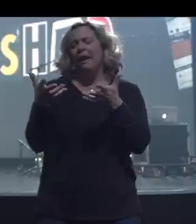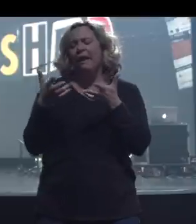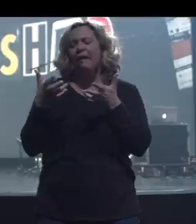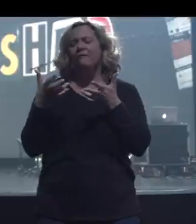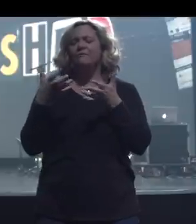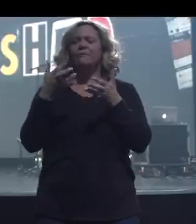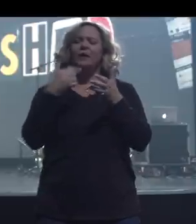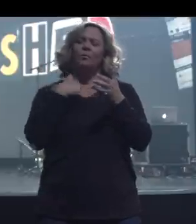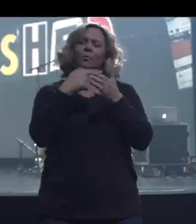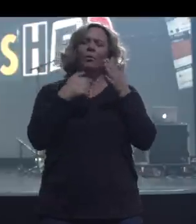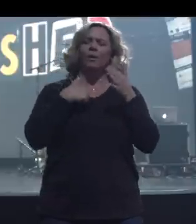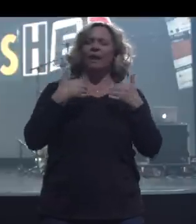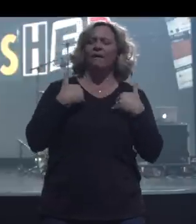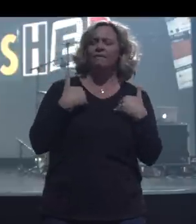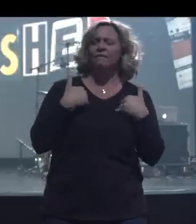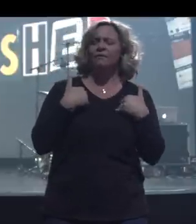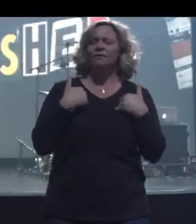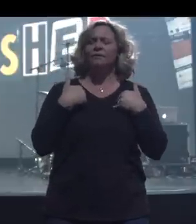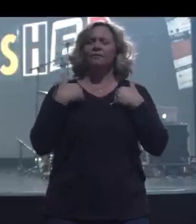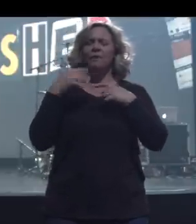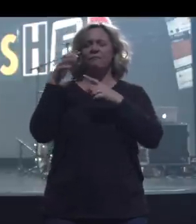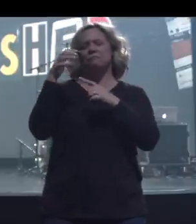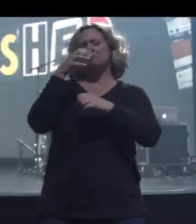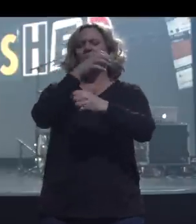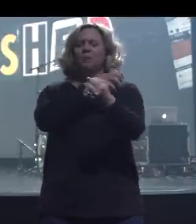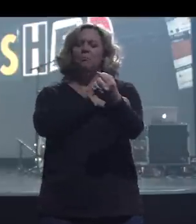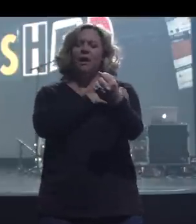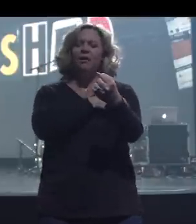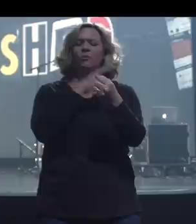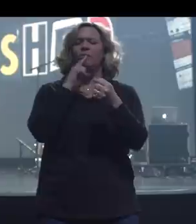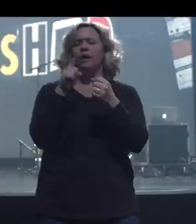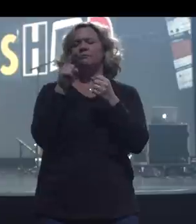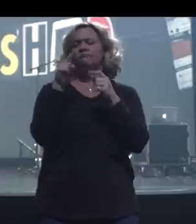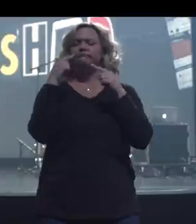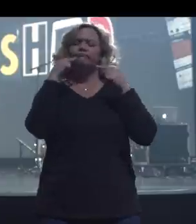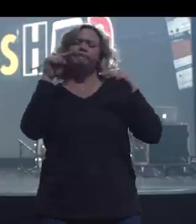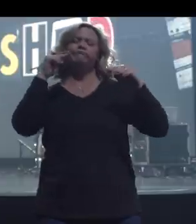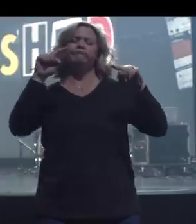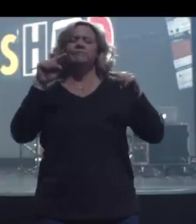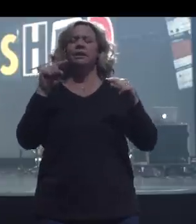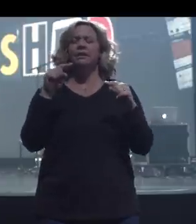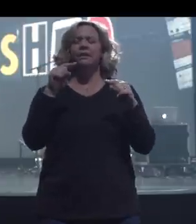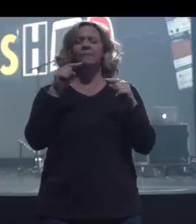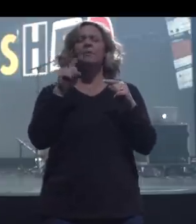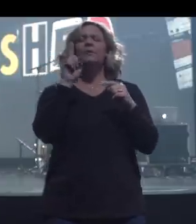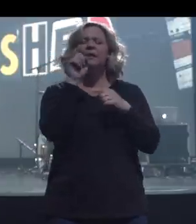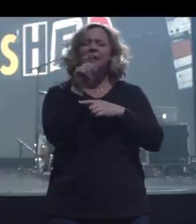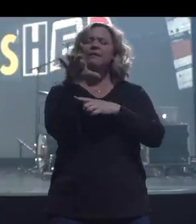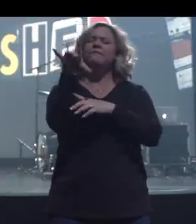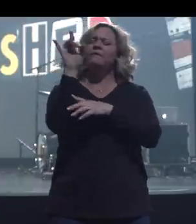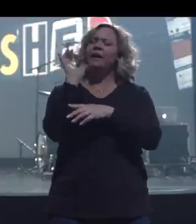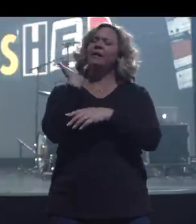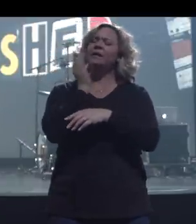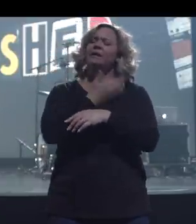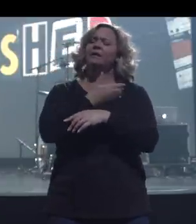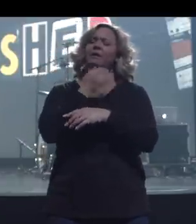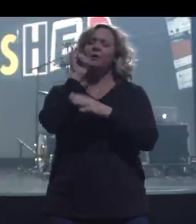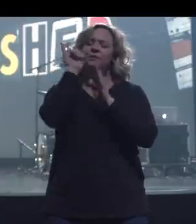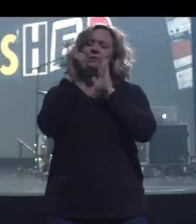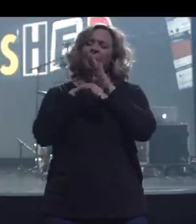and our purchasing power and our prestige than really finding our identity in you. And so, God, we've got to start developing some